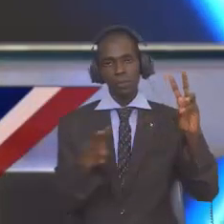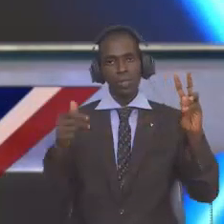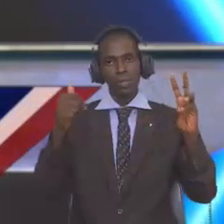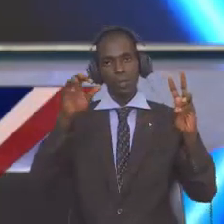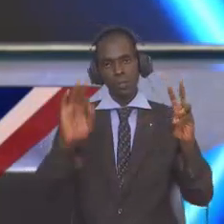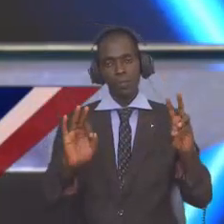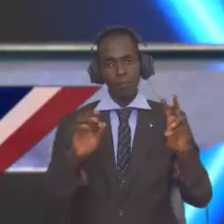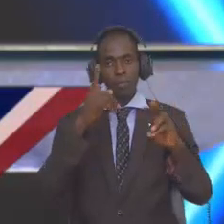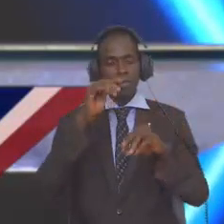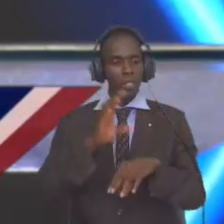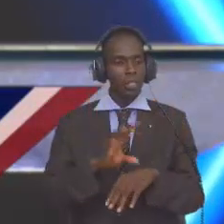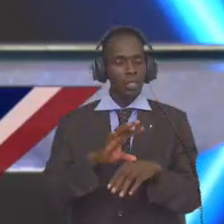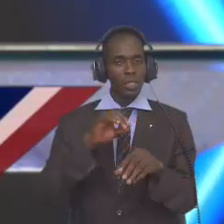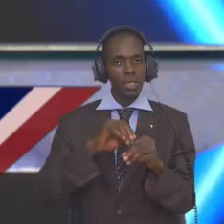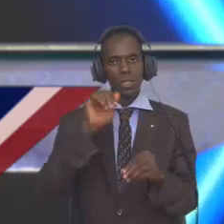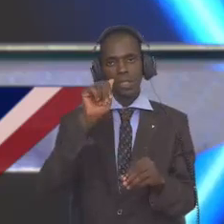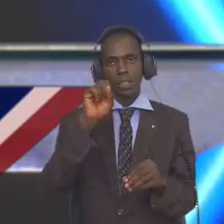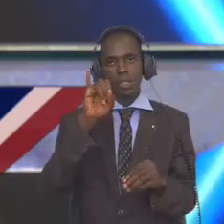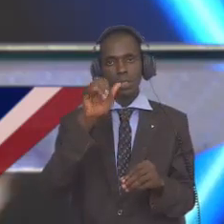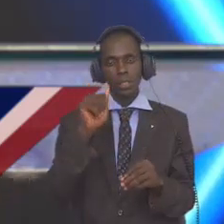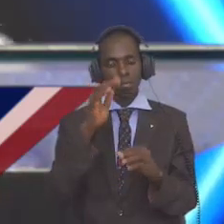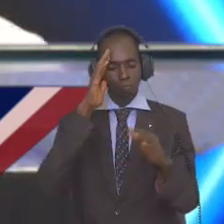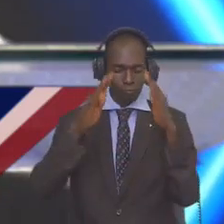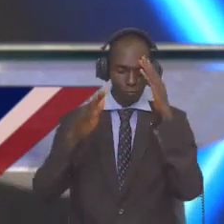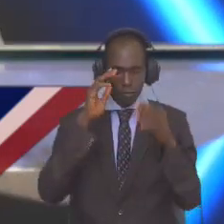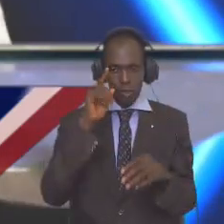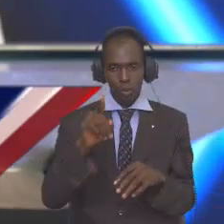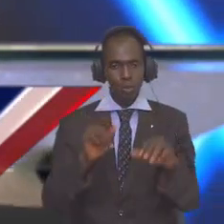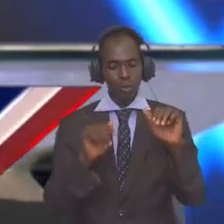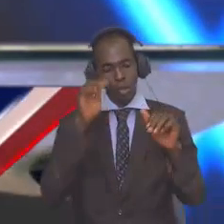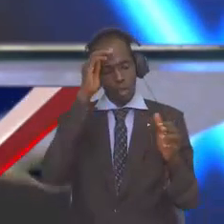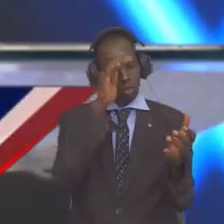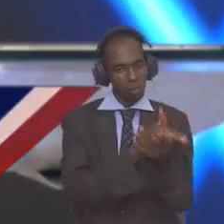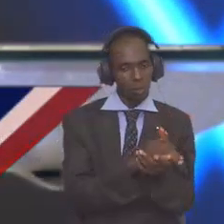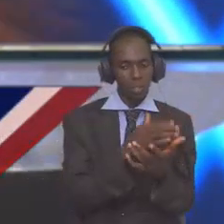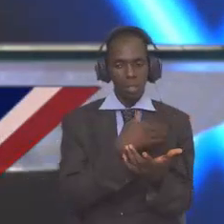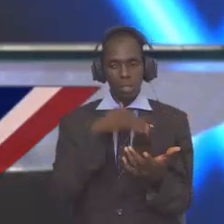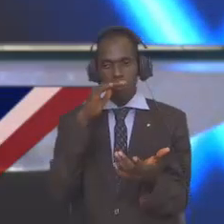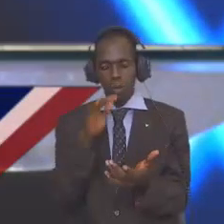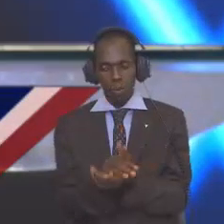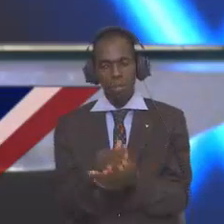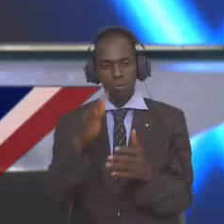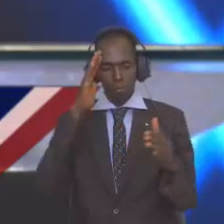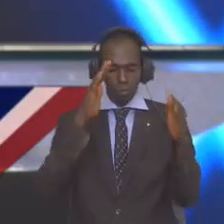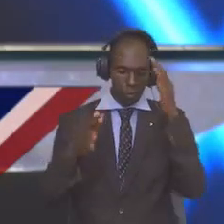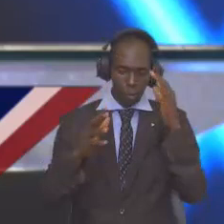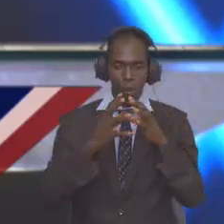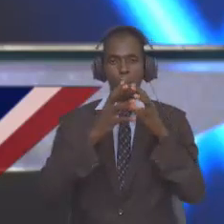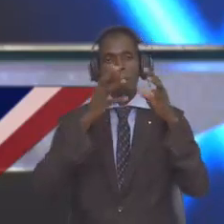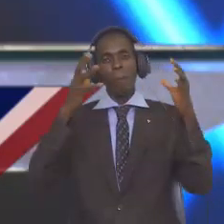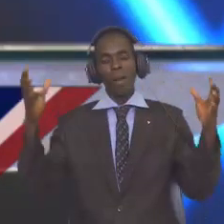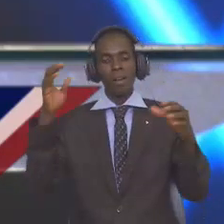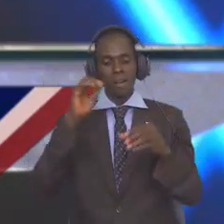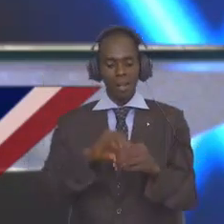the churches of Asia salute you, Aquila and Priscilla, salute you much in the